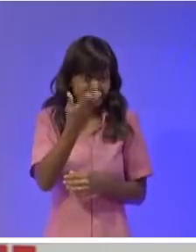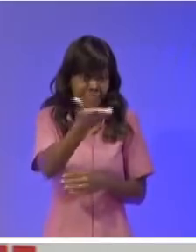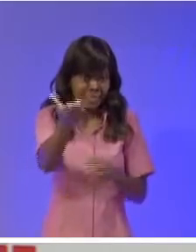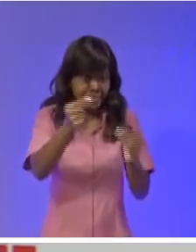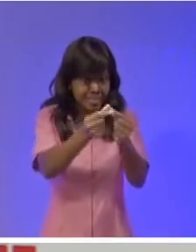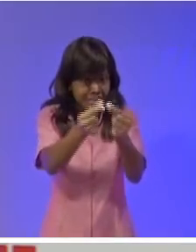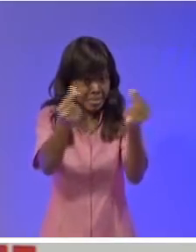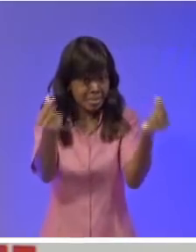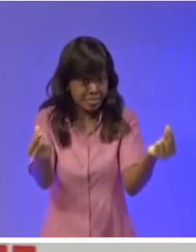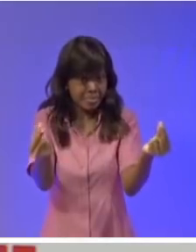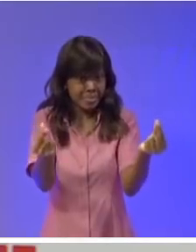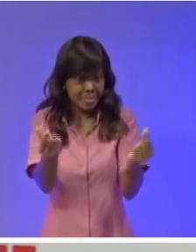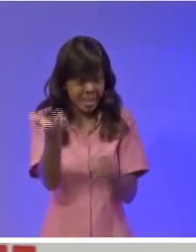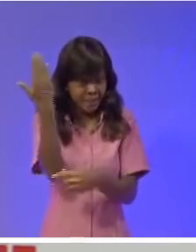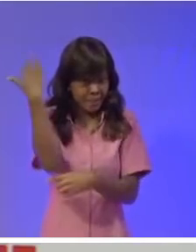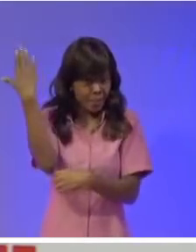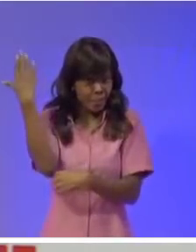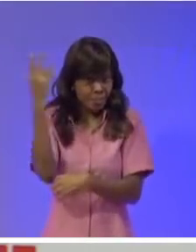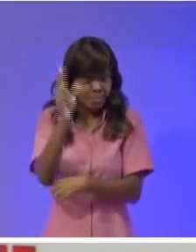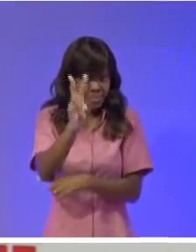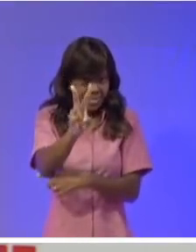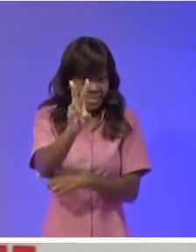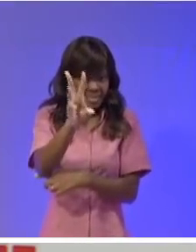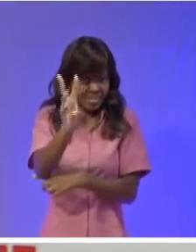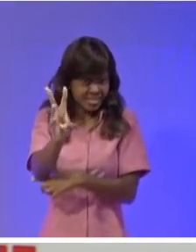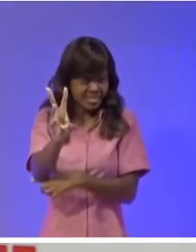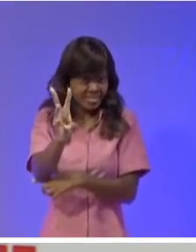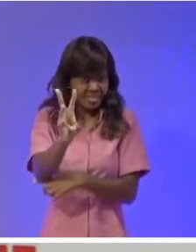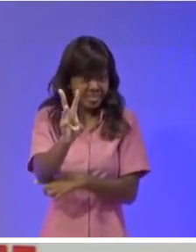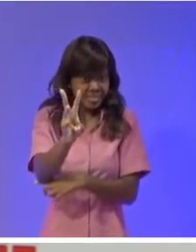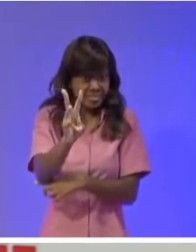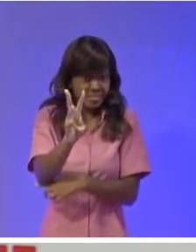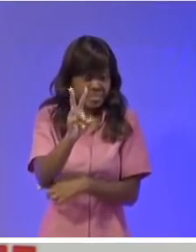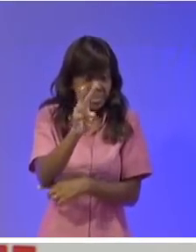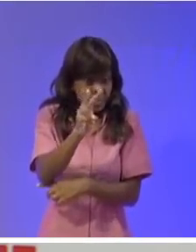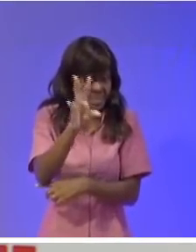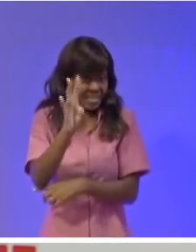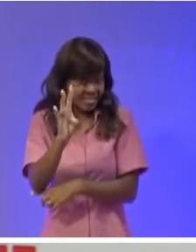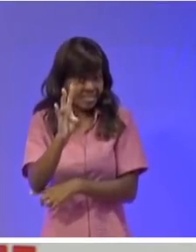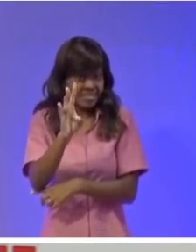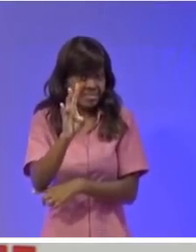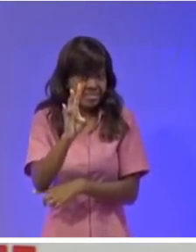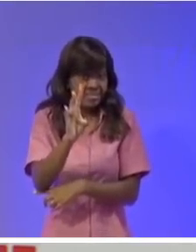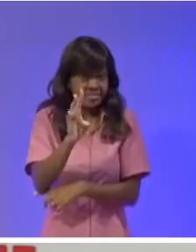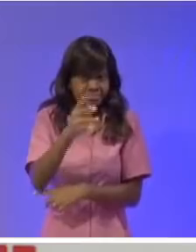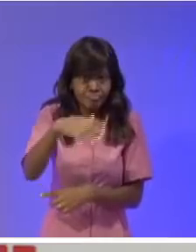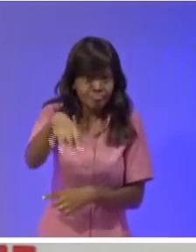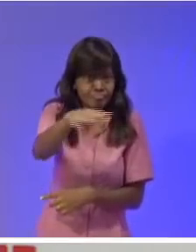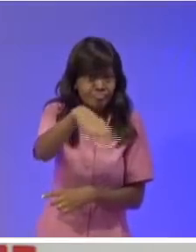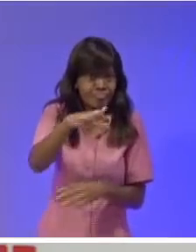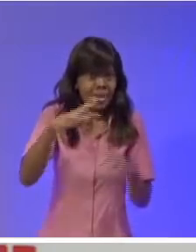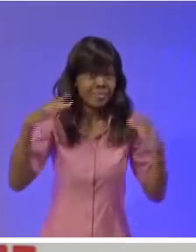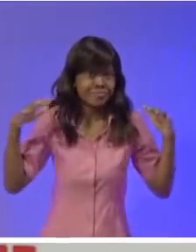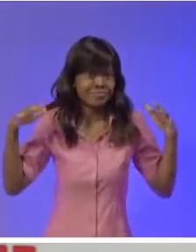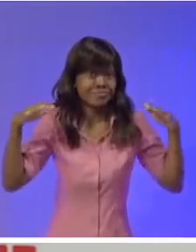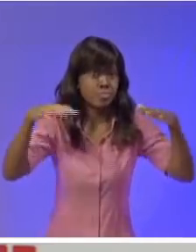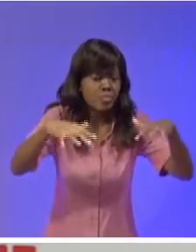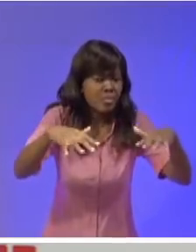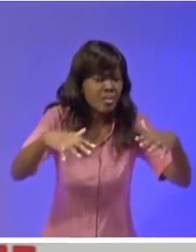of that throng, those crowds of people with babies unmasked, children unmasked, how do you account for